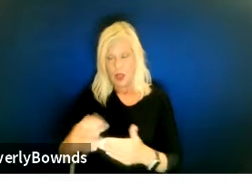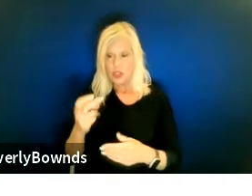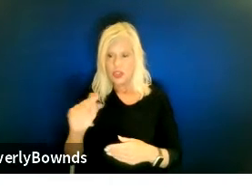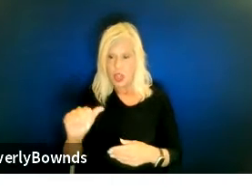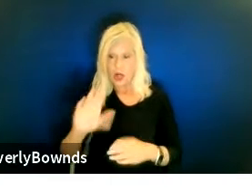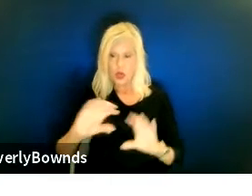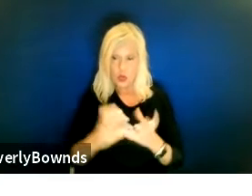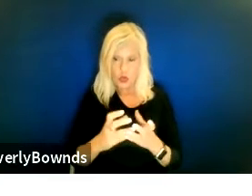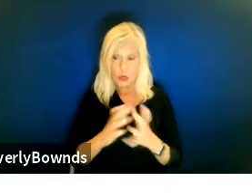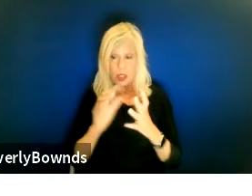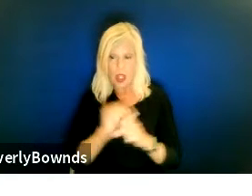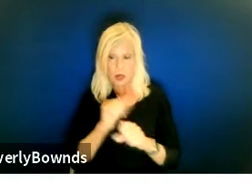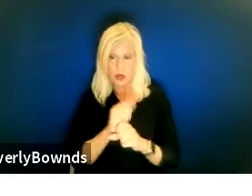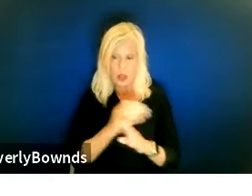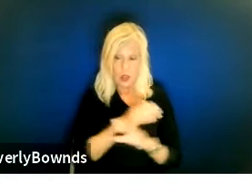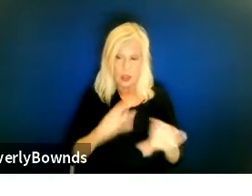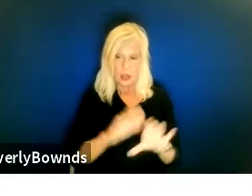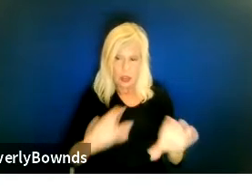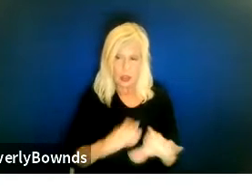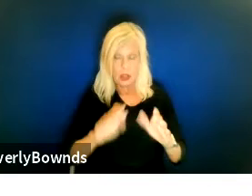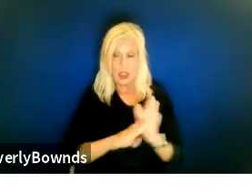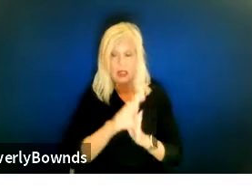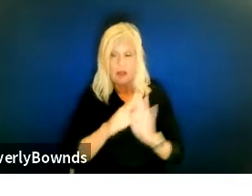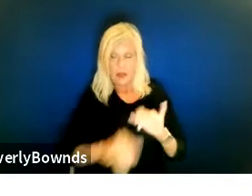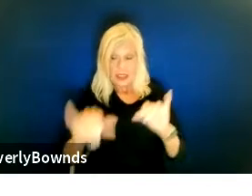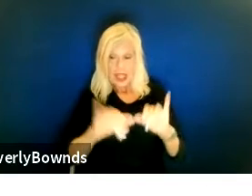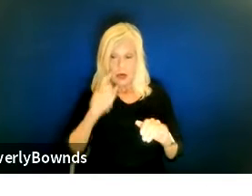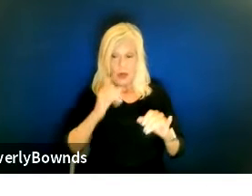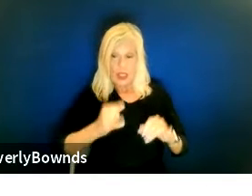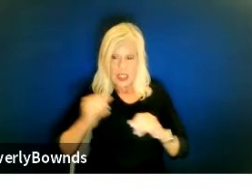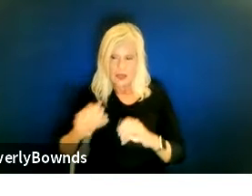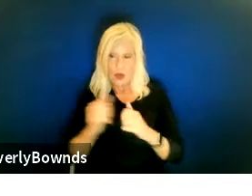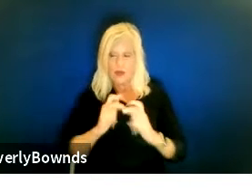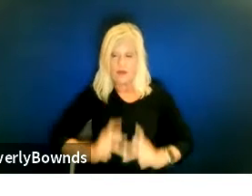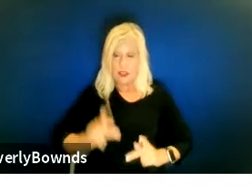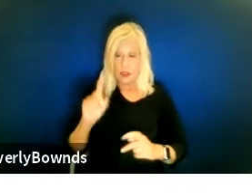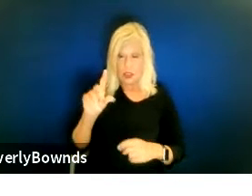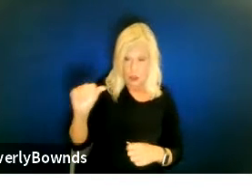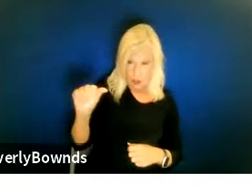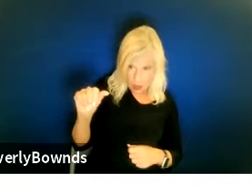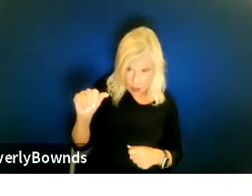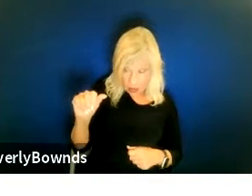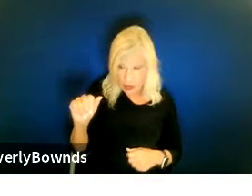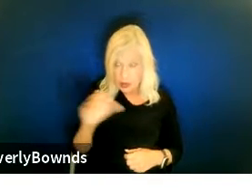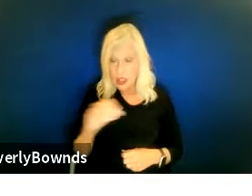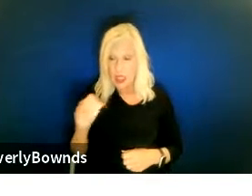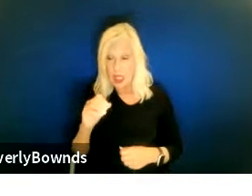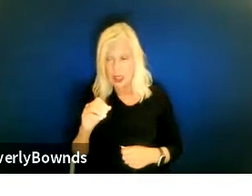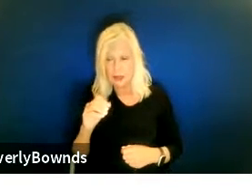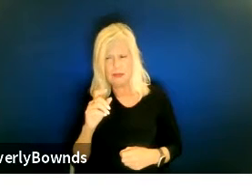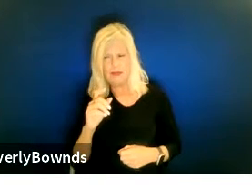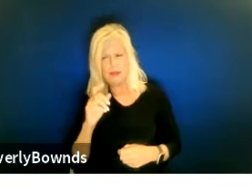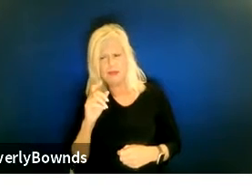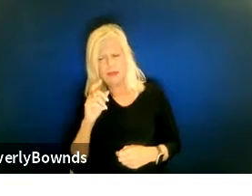group had done a lot of work with developing standards for individuals with physical disabilities and recognized that there was a